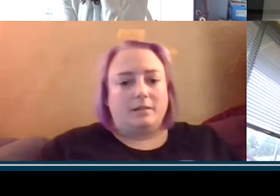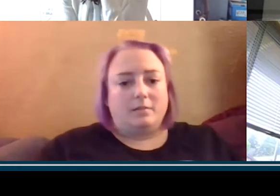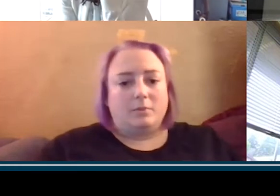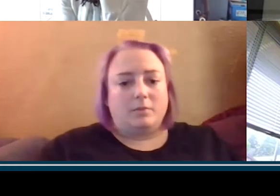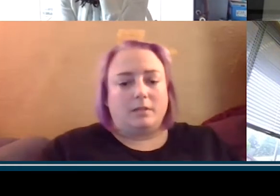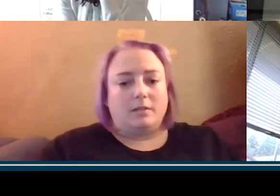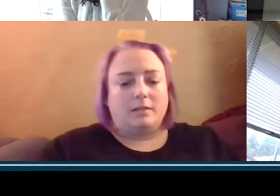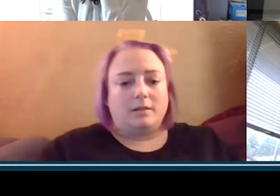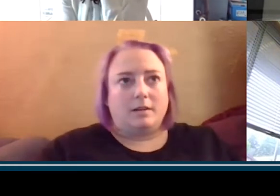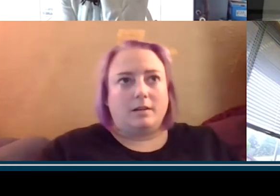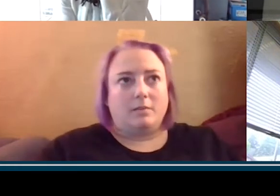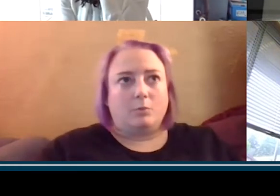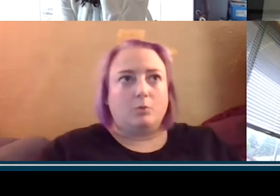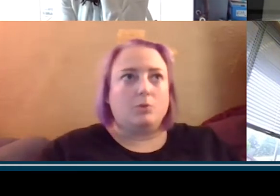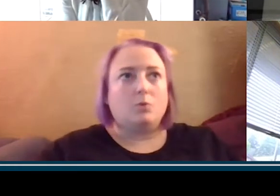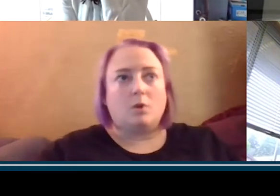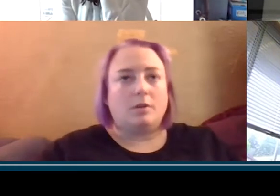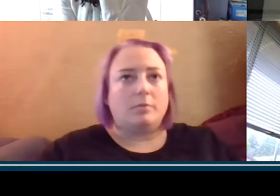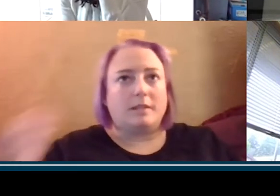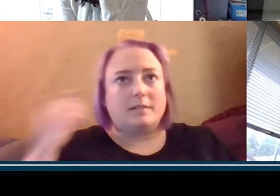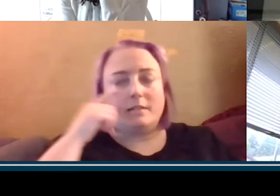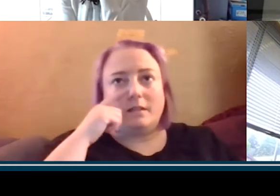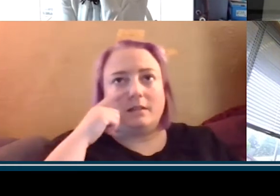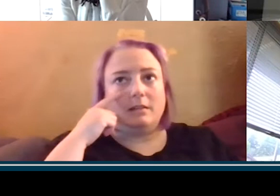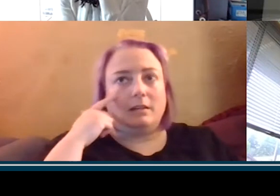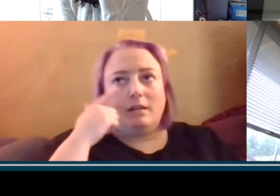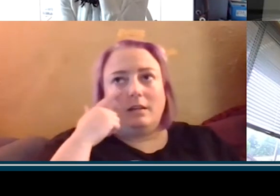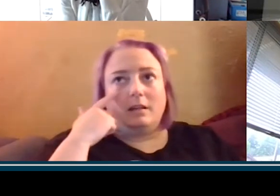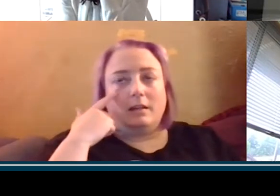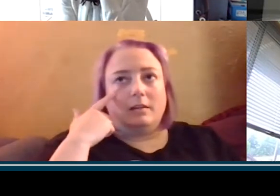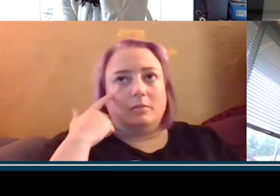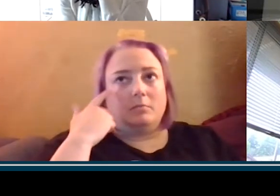thread between groups who are oppressed in that